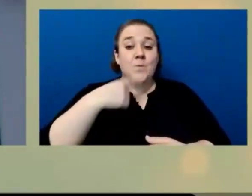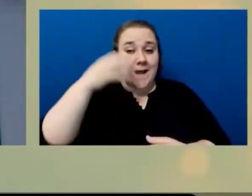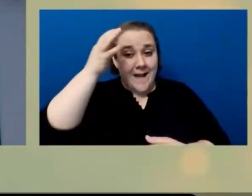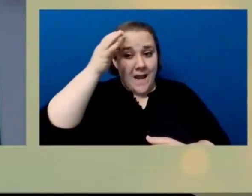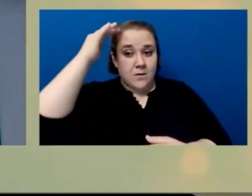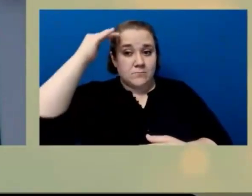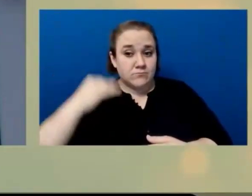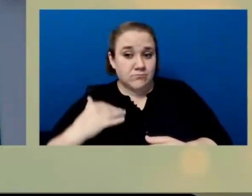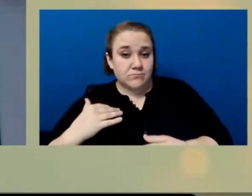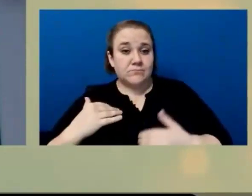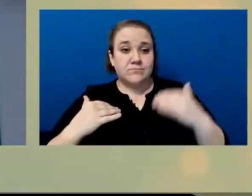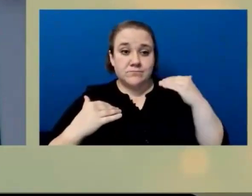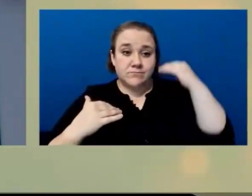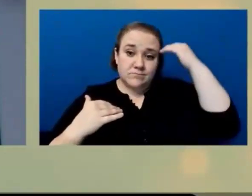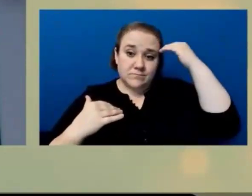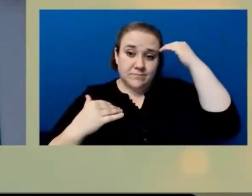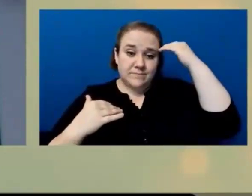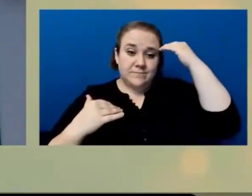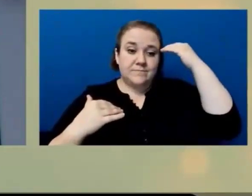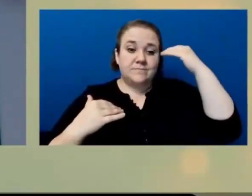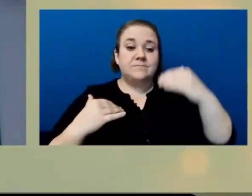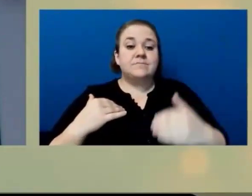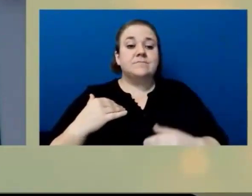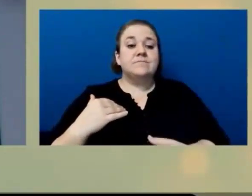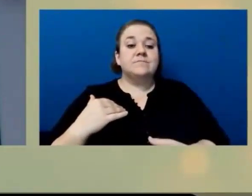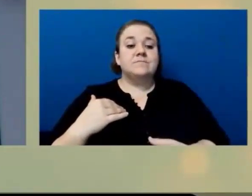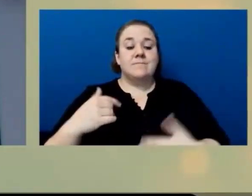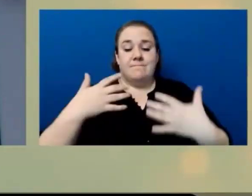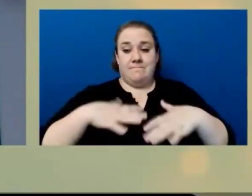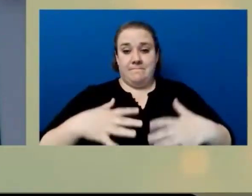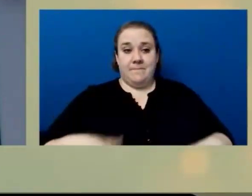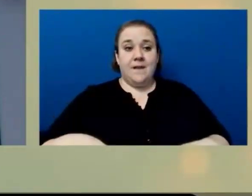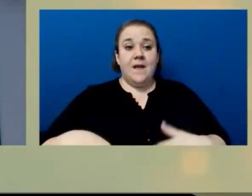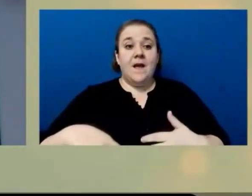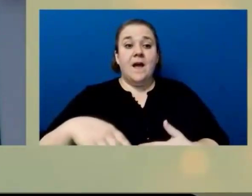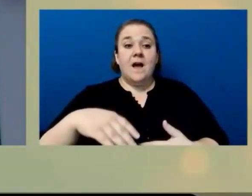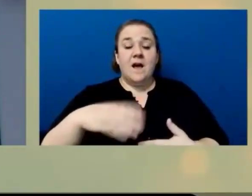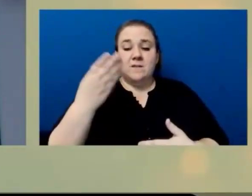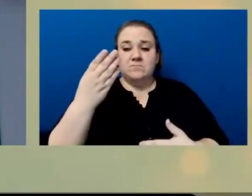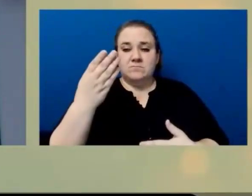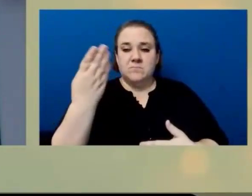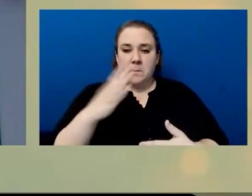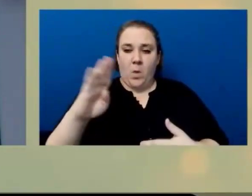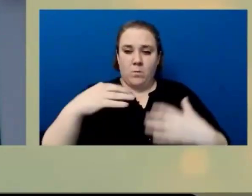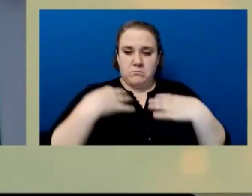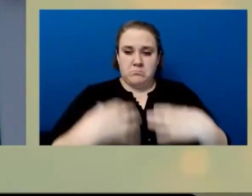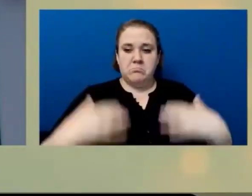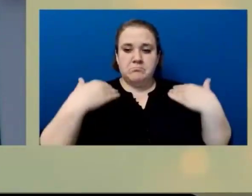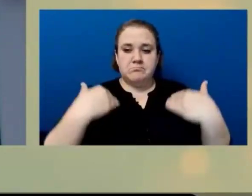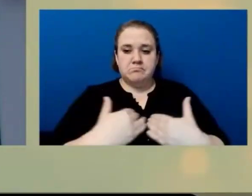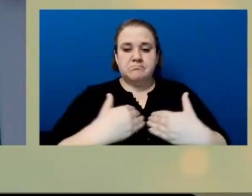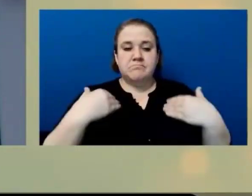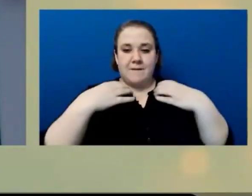30s, with red hair that is very long on one side and very short on the other. I'm wearing a dark teal blouse with a